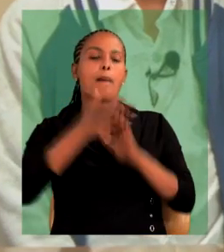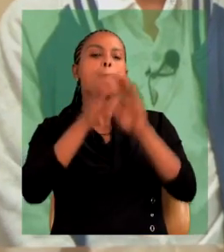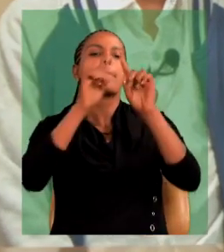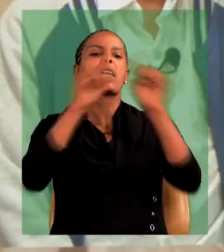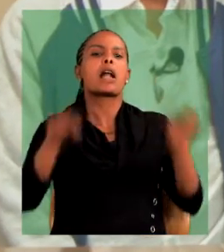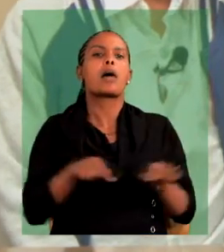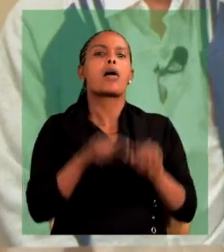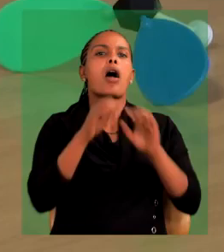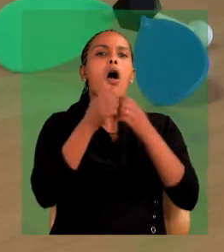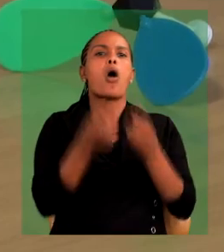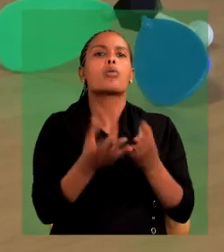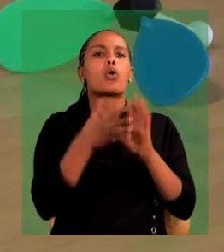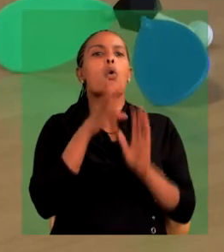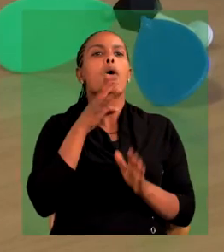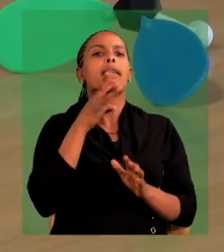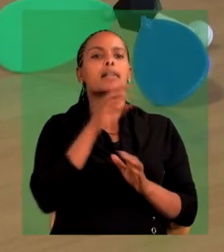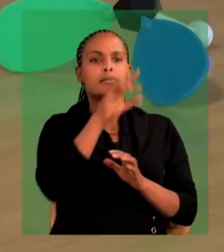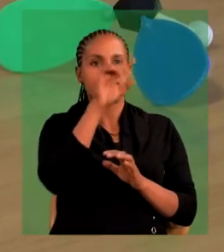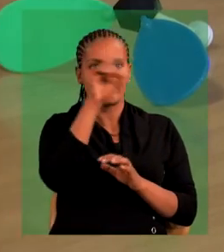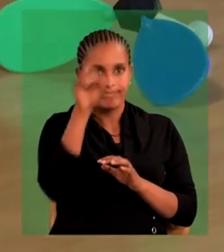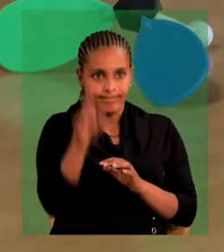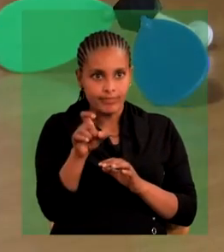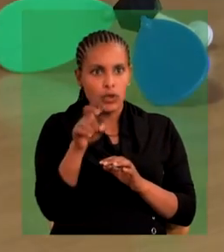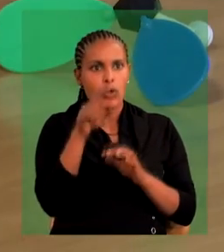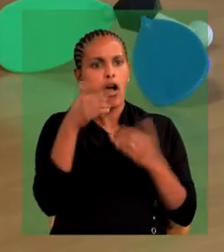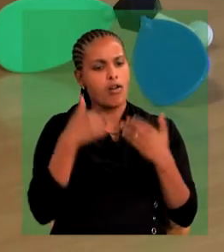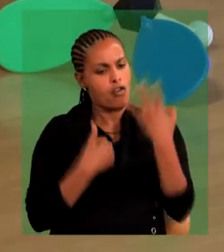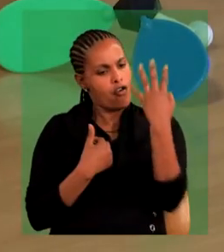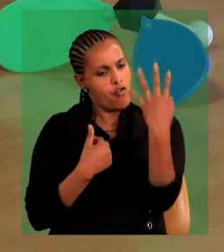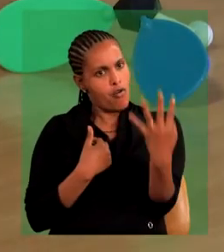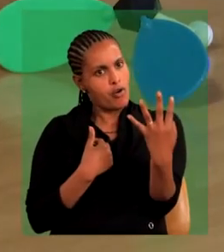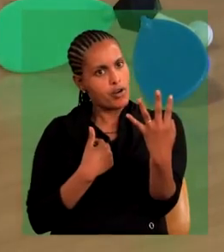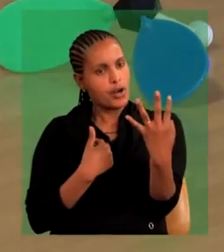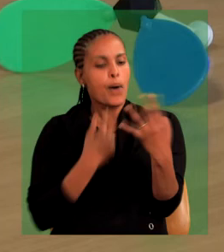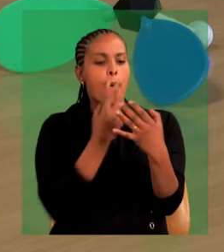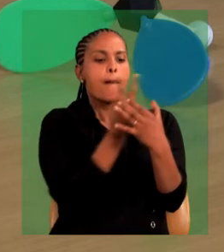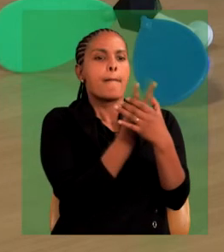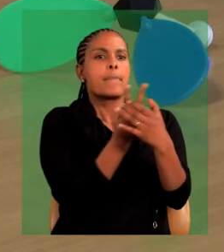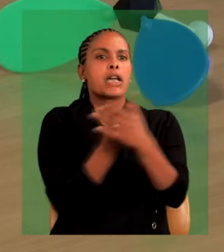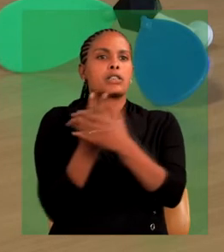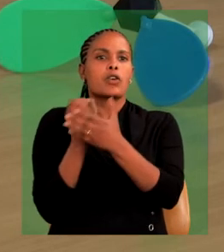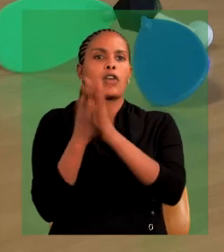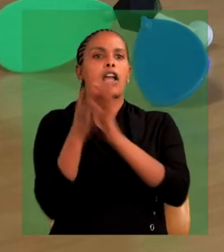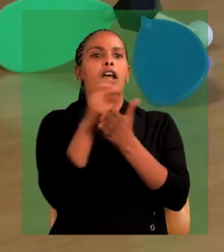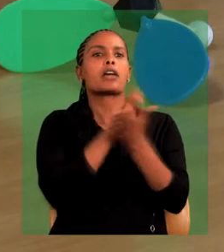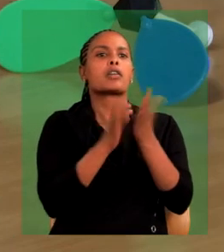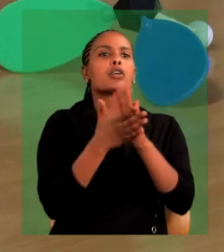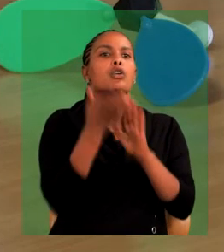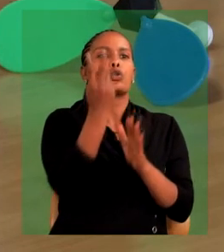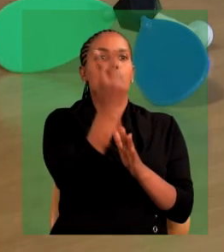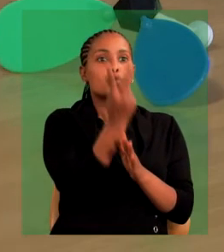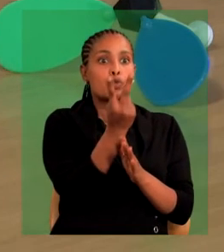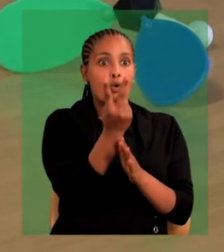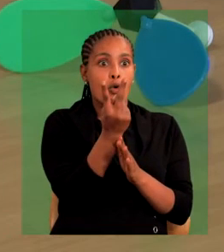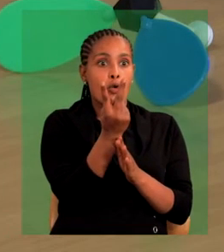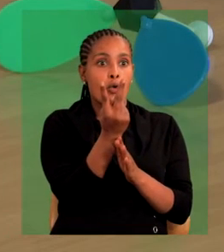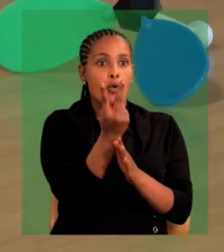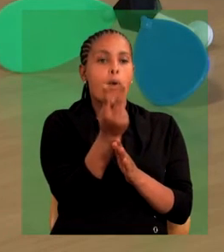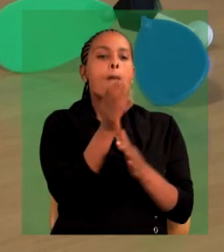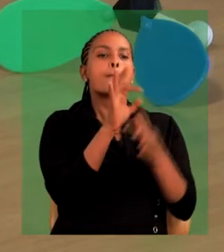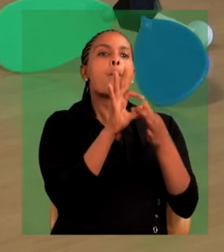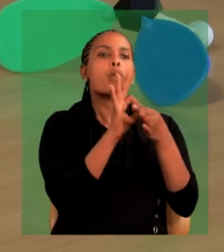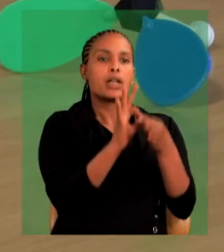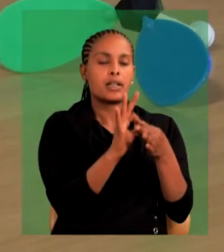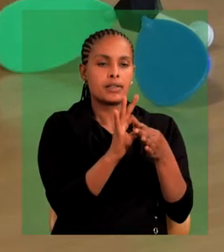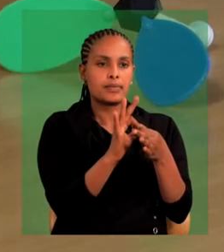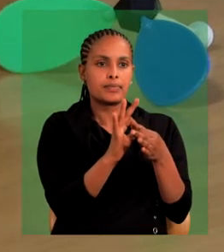triangular pyramid. How about in water? You have four pairs of electrons around oxygen. Yes. Two of them are